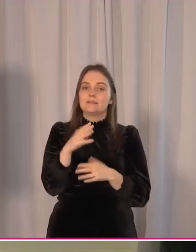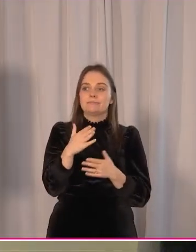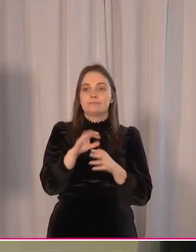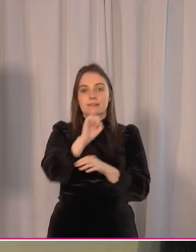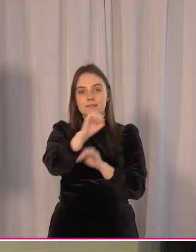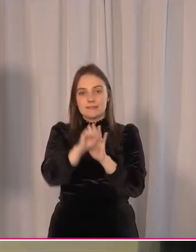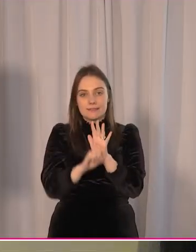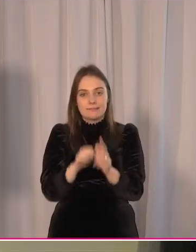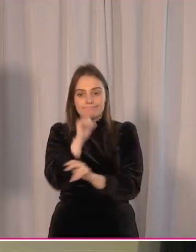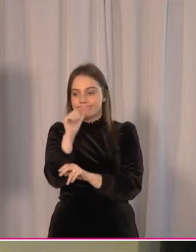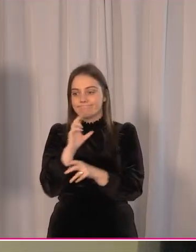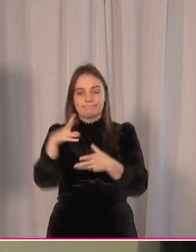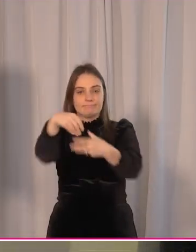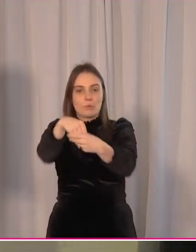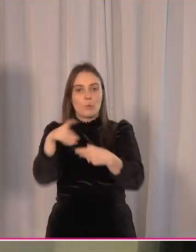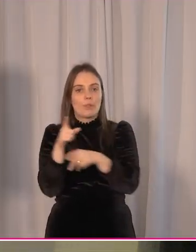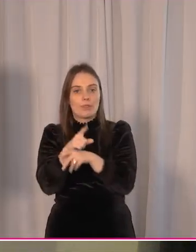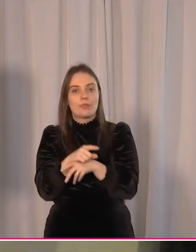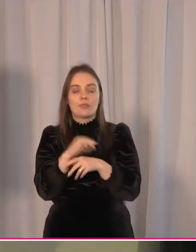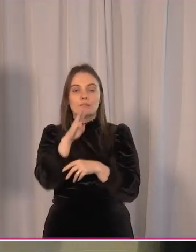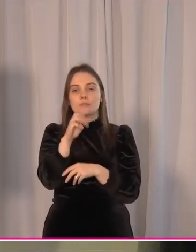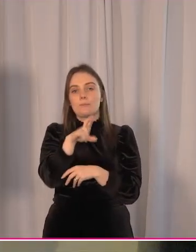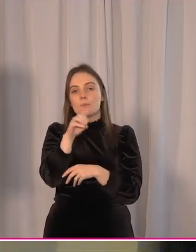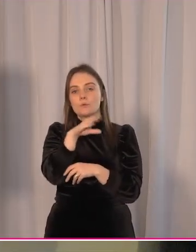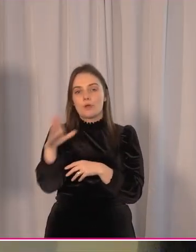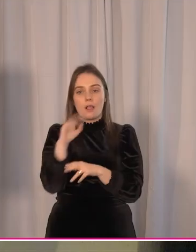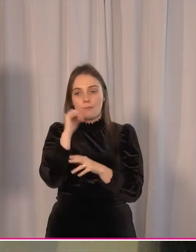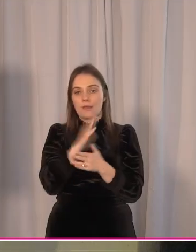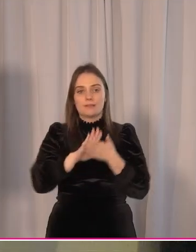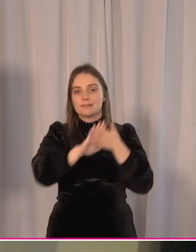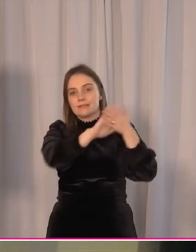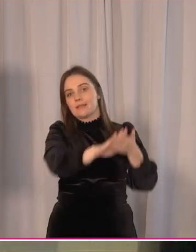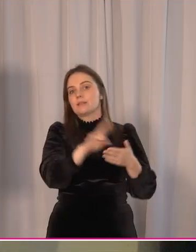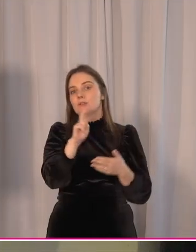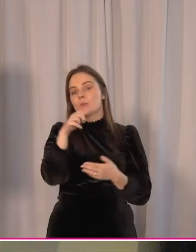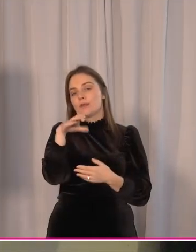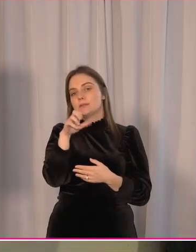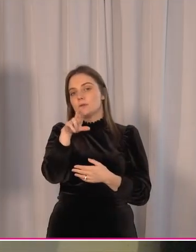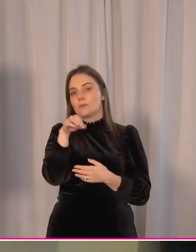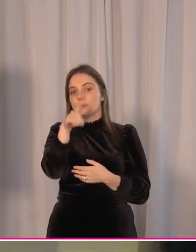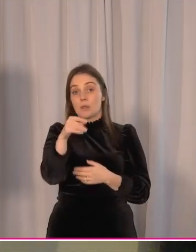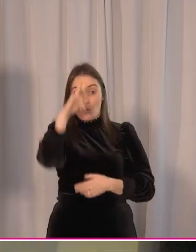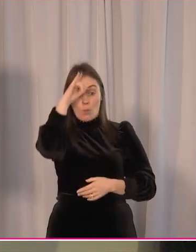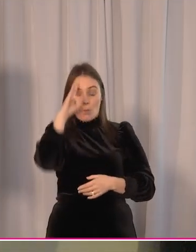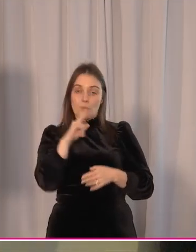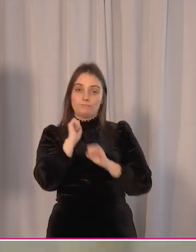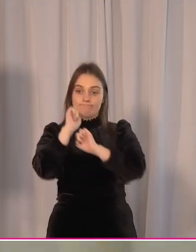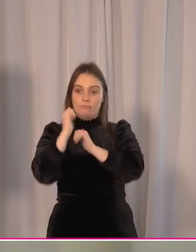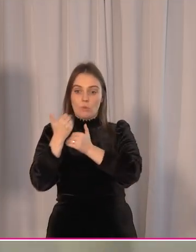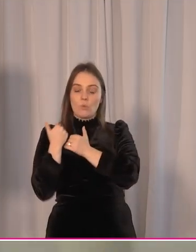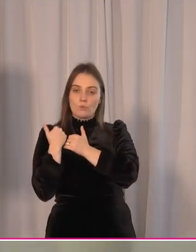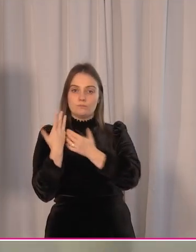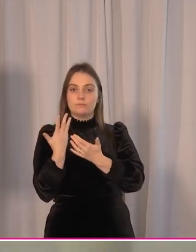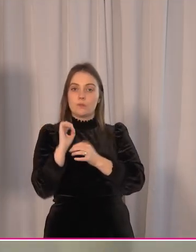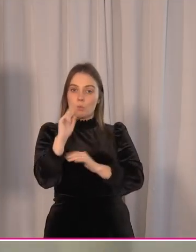that draft optional protocol, because it's completely contrary to the UN CRPD. And I hope in your position that you'll be able to step